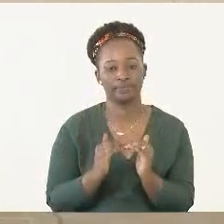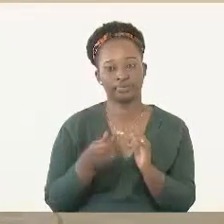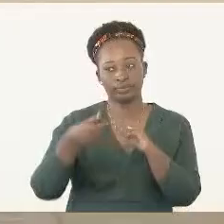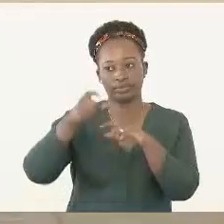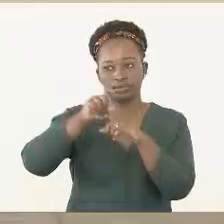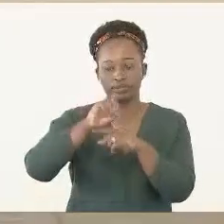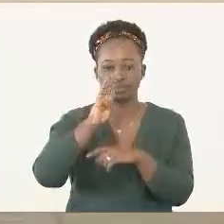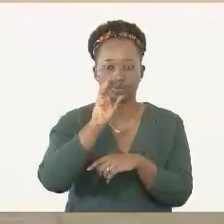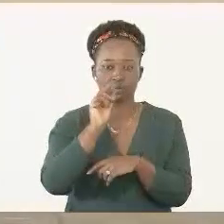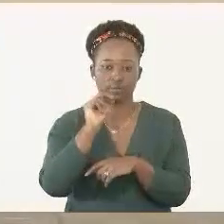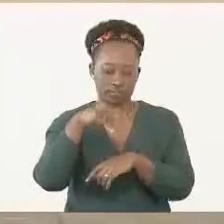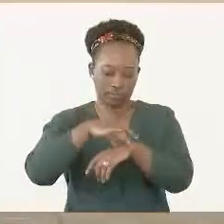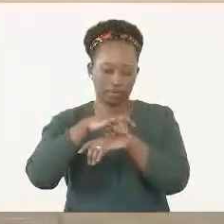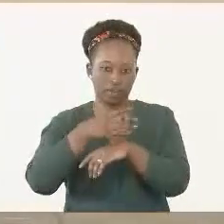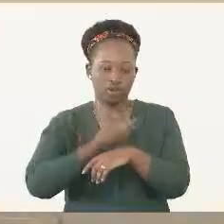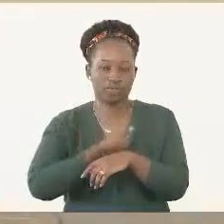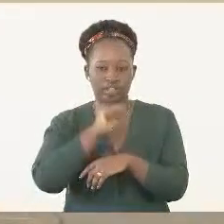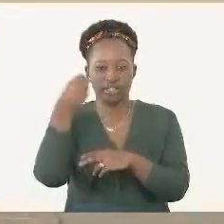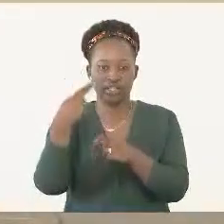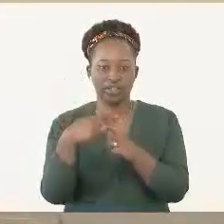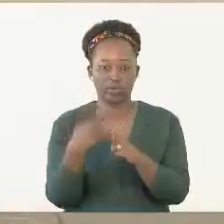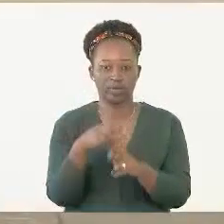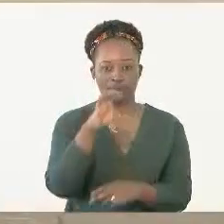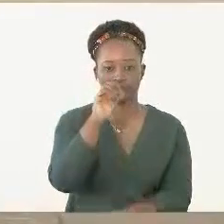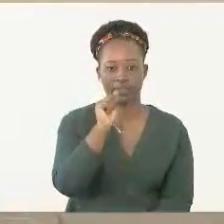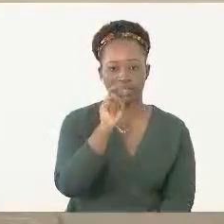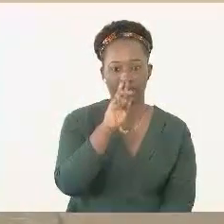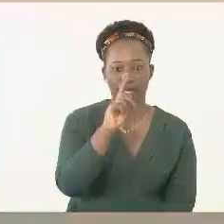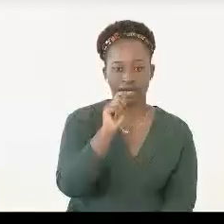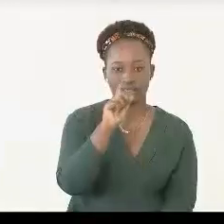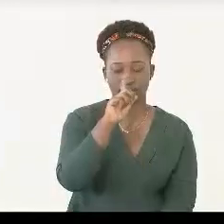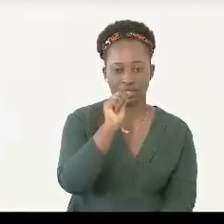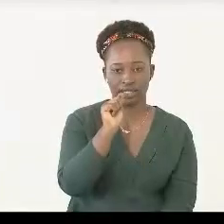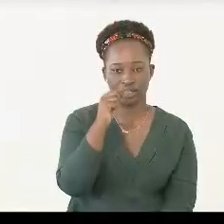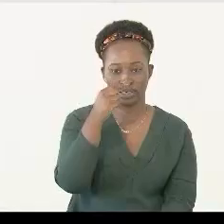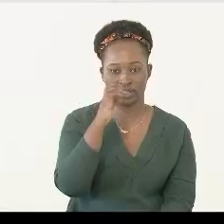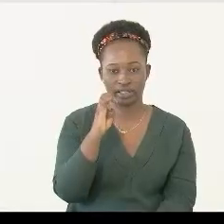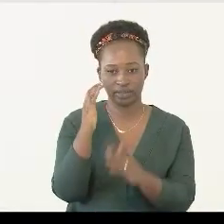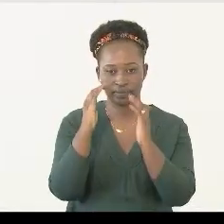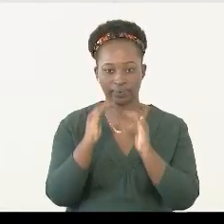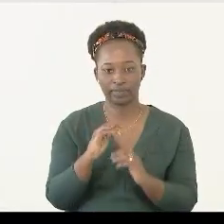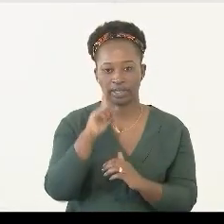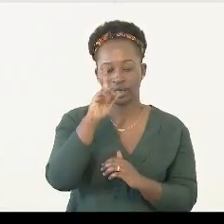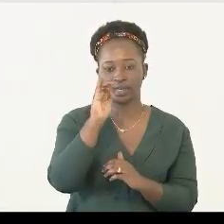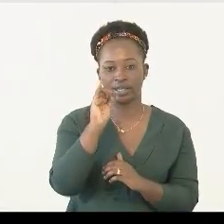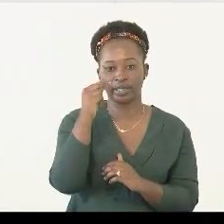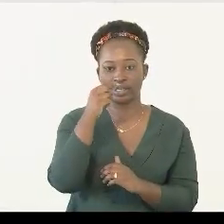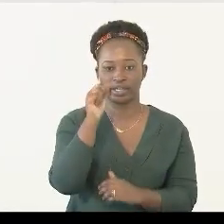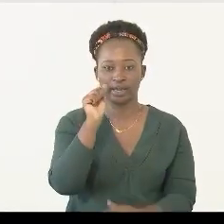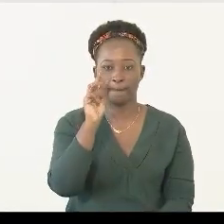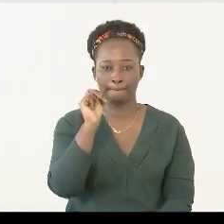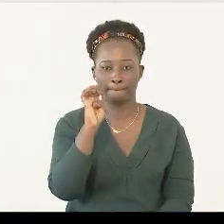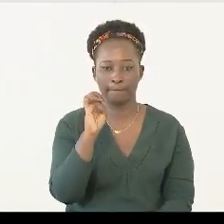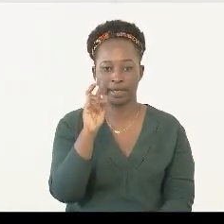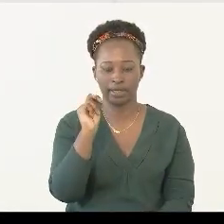to bones, we have what we call cartilage, we have ligament, and tendon. When we talk about cartilage,